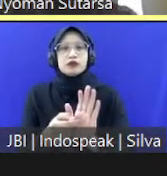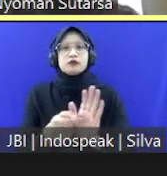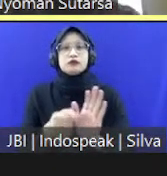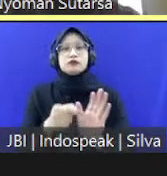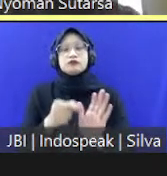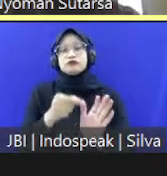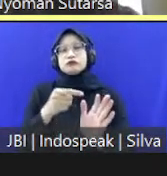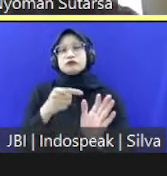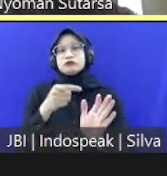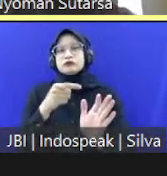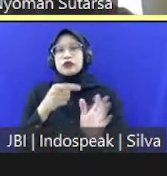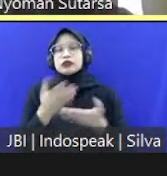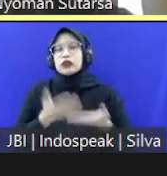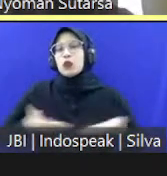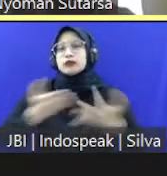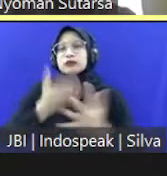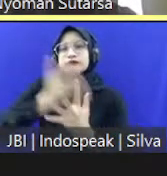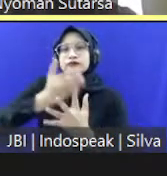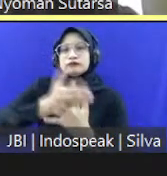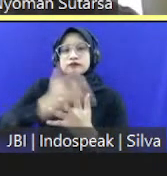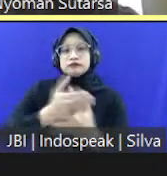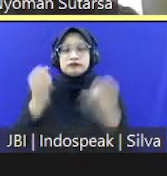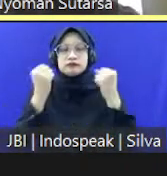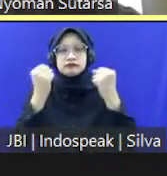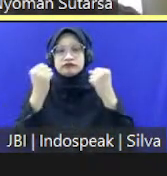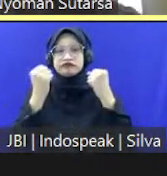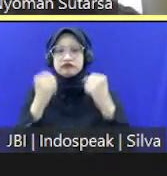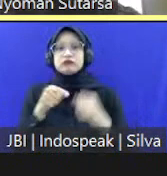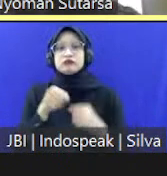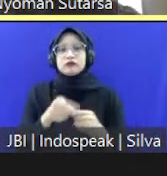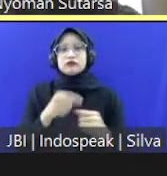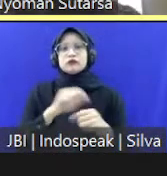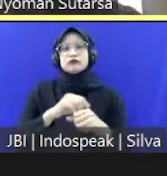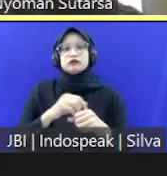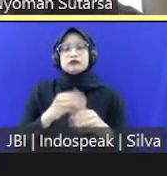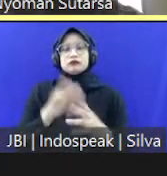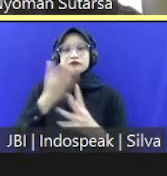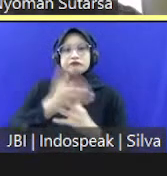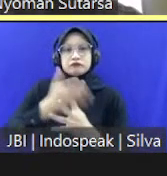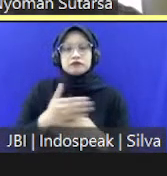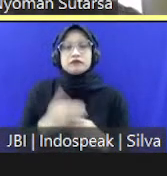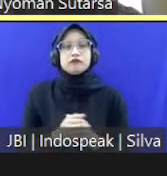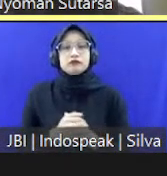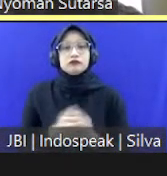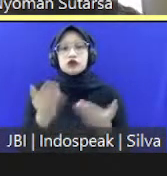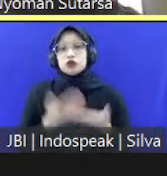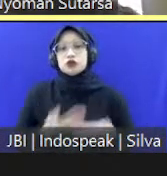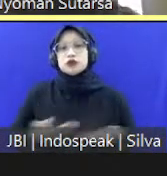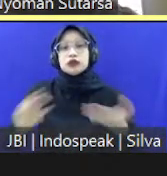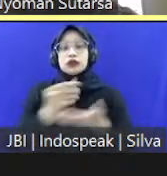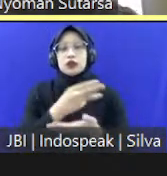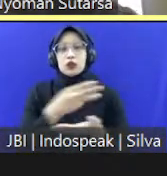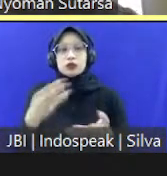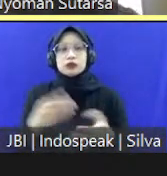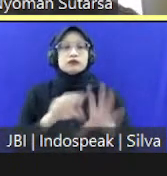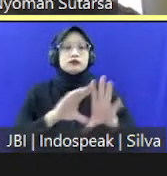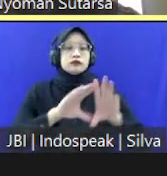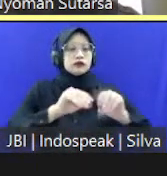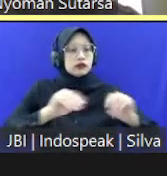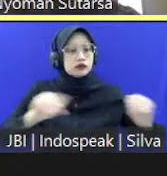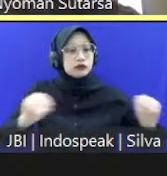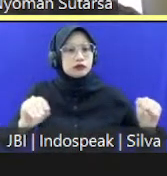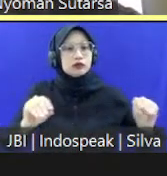and structural factors, including geographical location, social economic location, employment structures, lack of